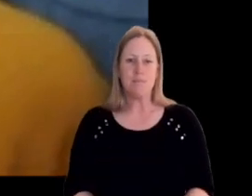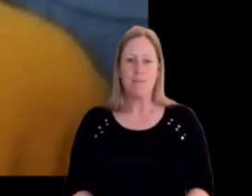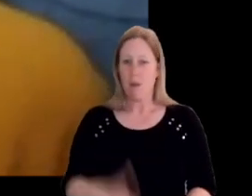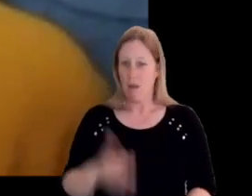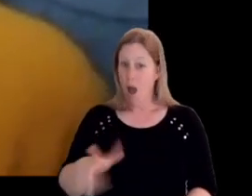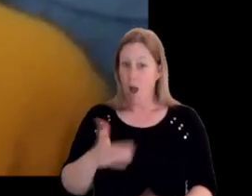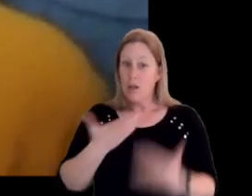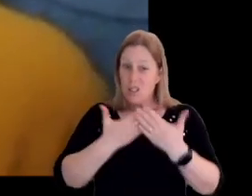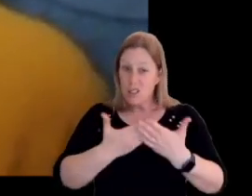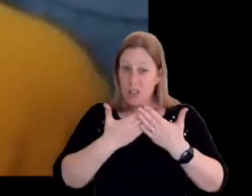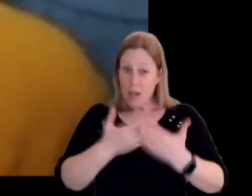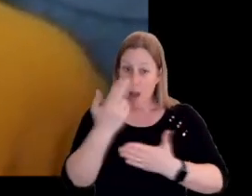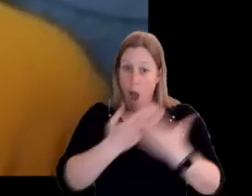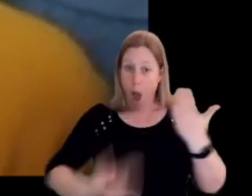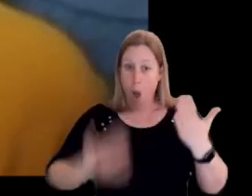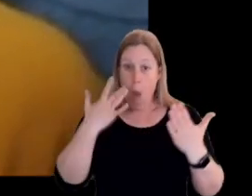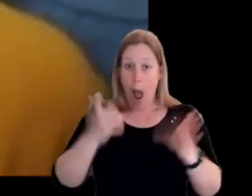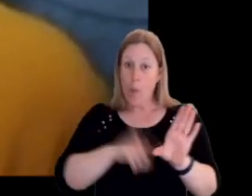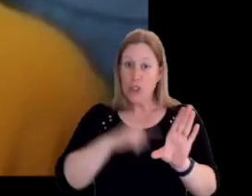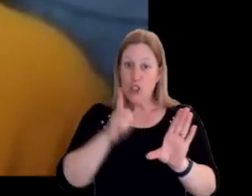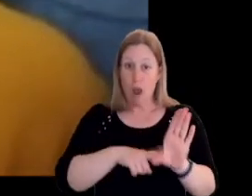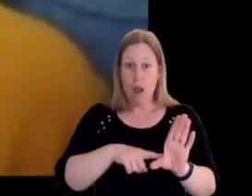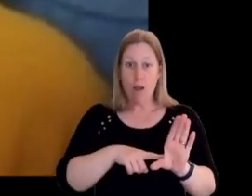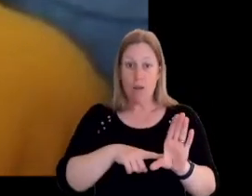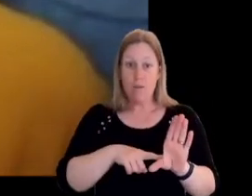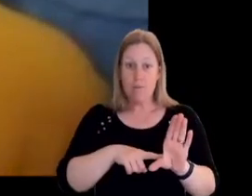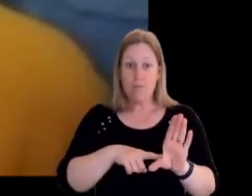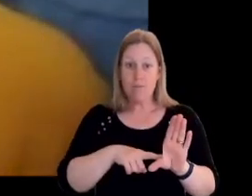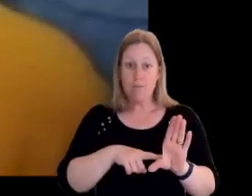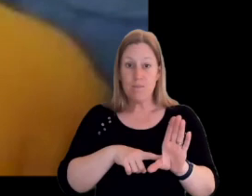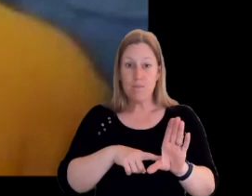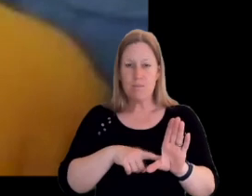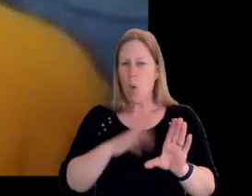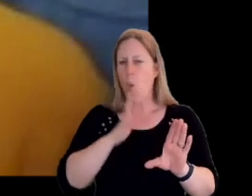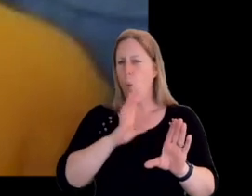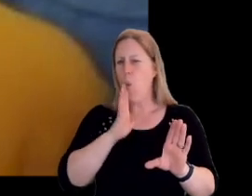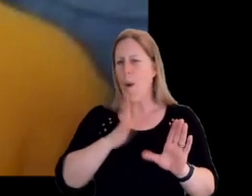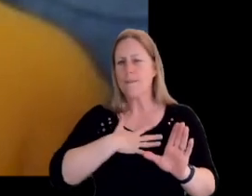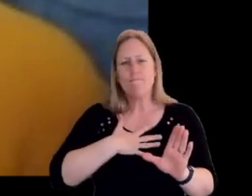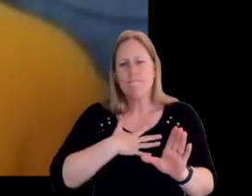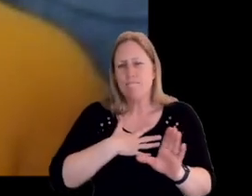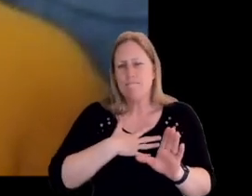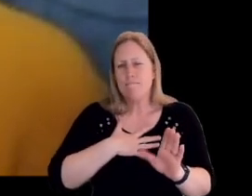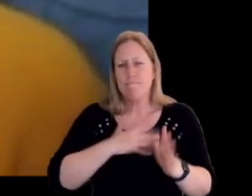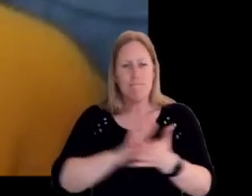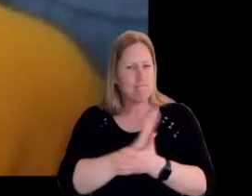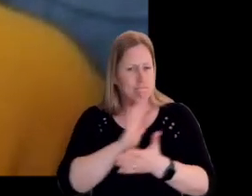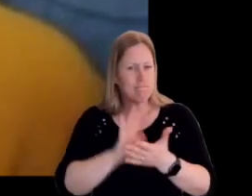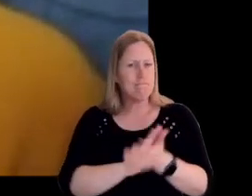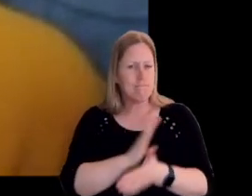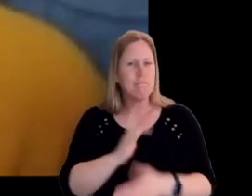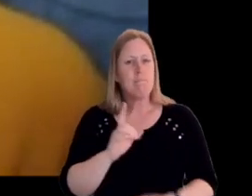that I did study art when I was young, and I've always loved it.